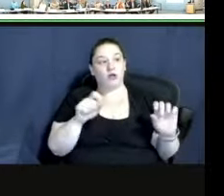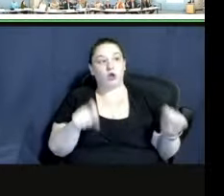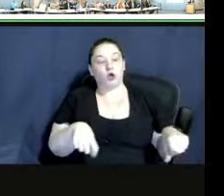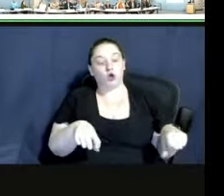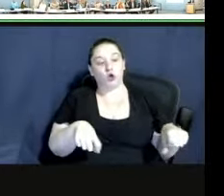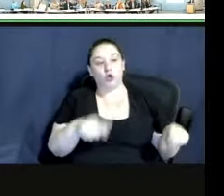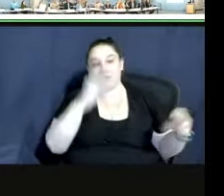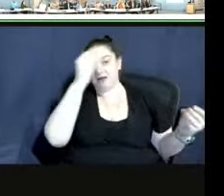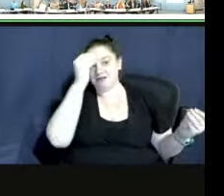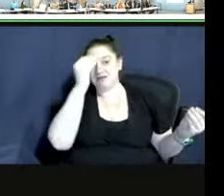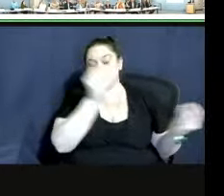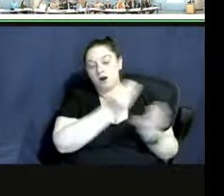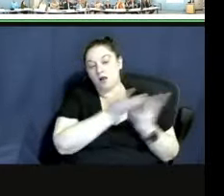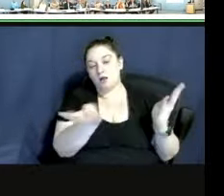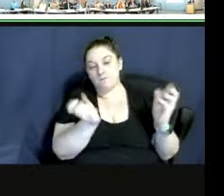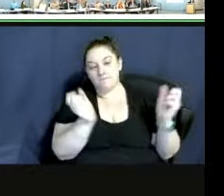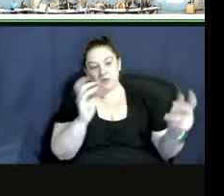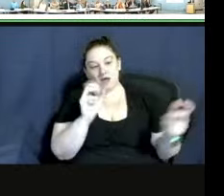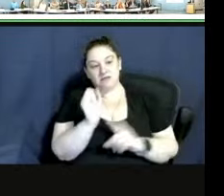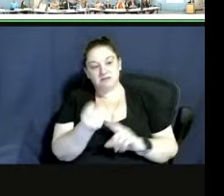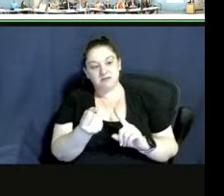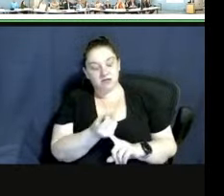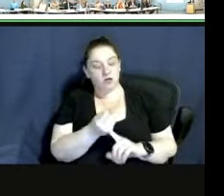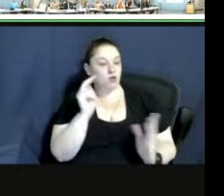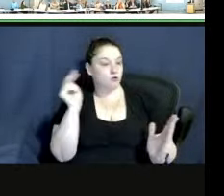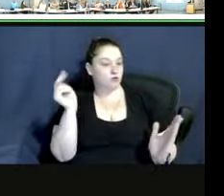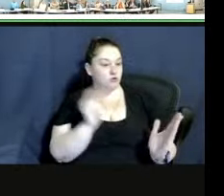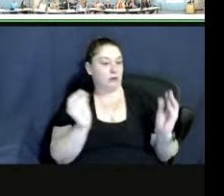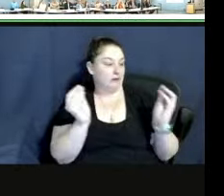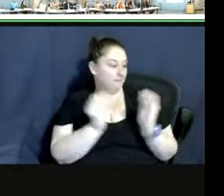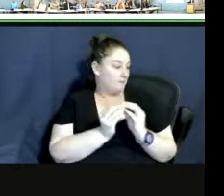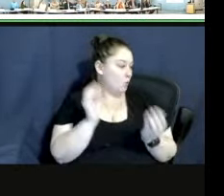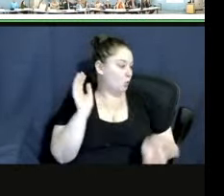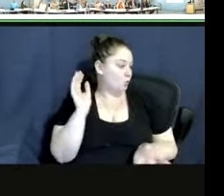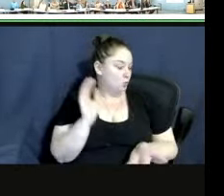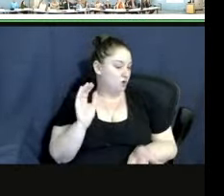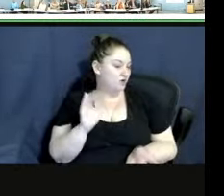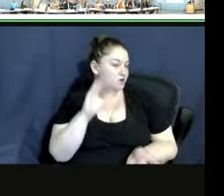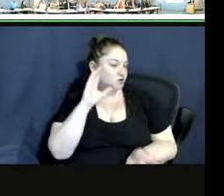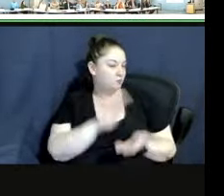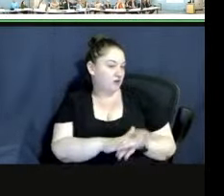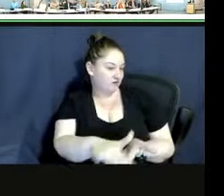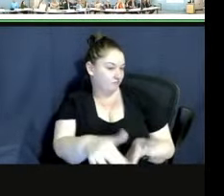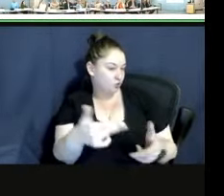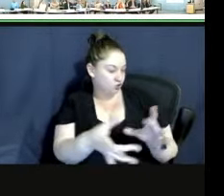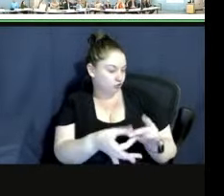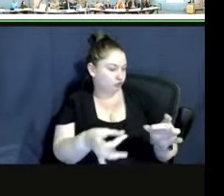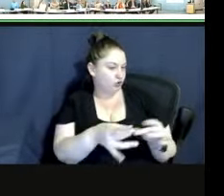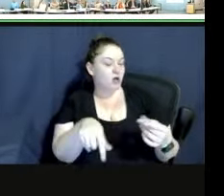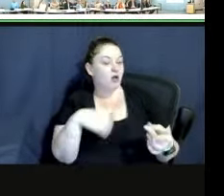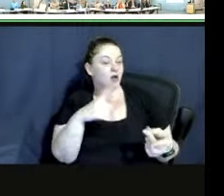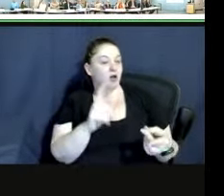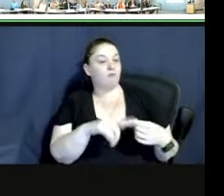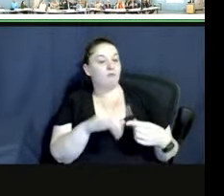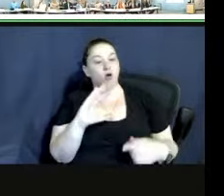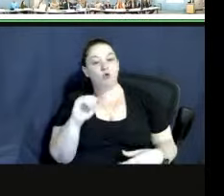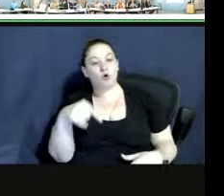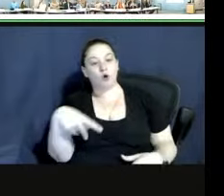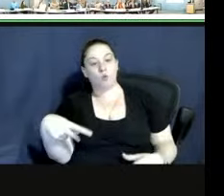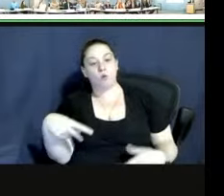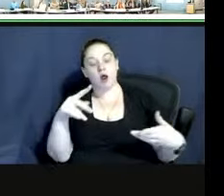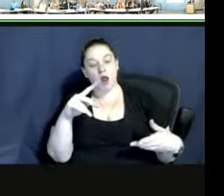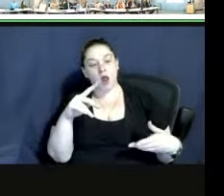can consider a lot of different scenarios to do further reductions. I think you're referring to our cooperative library agreement where we receive funds